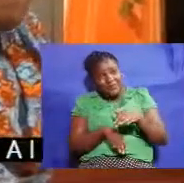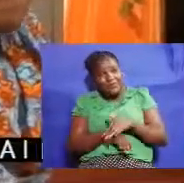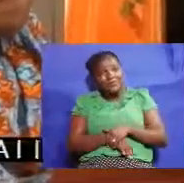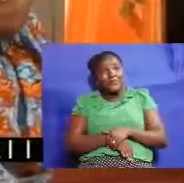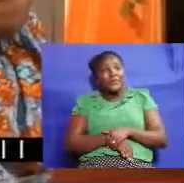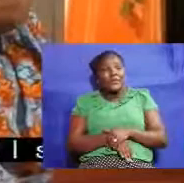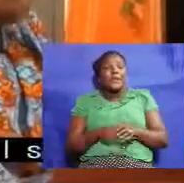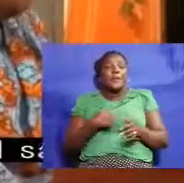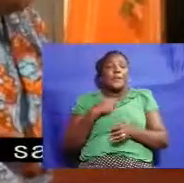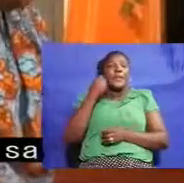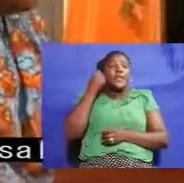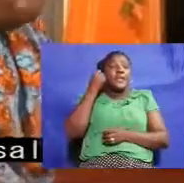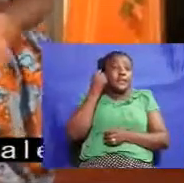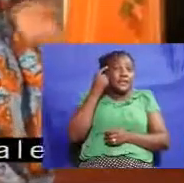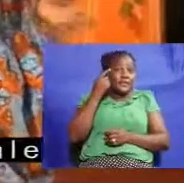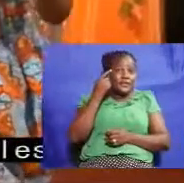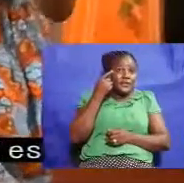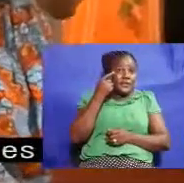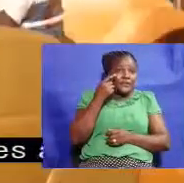If you say so, I hear you.